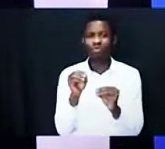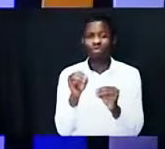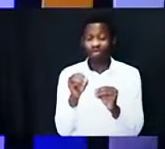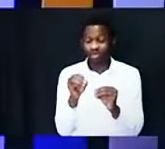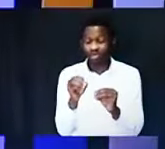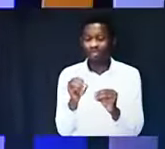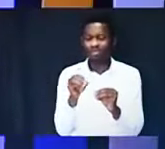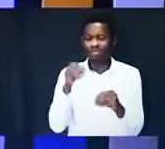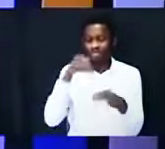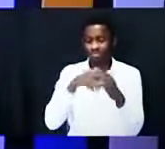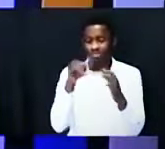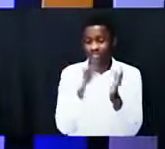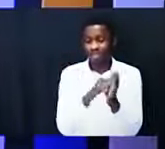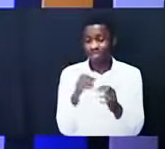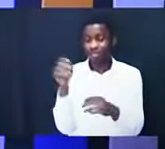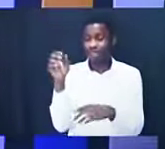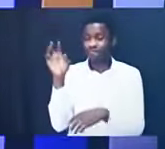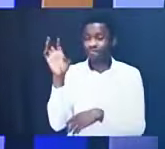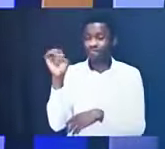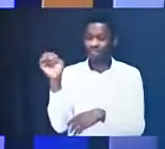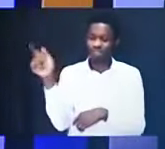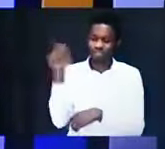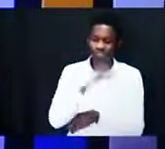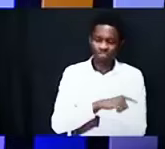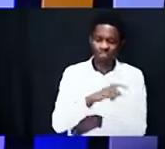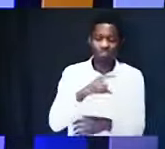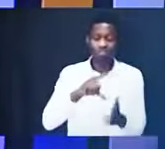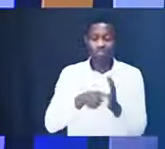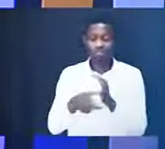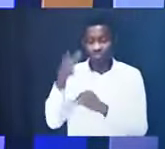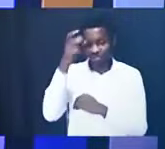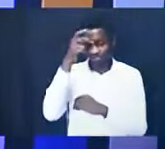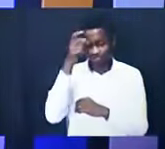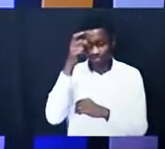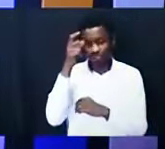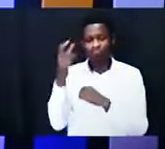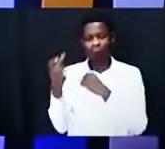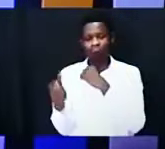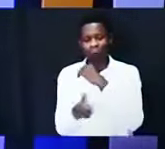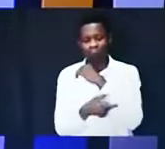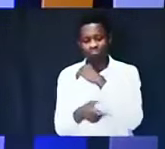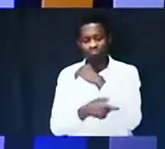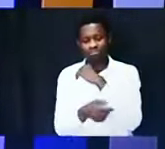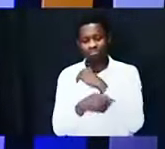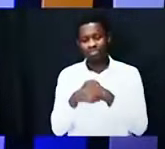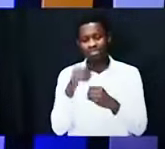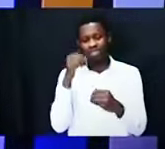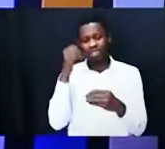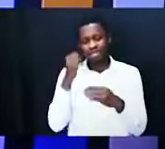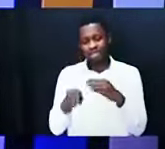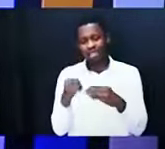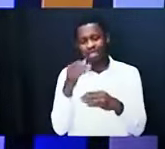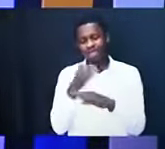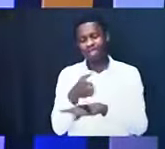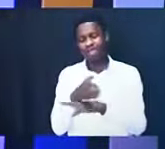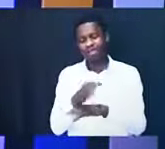hungry. Now, when some saw no share that you are nine, and so not no muno when if he na